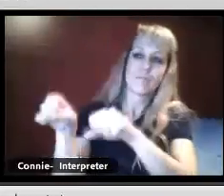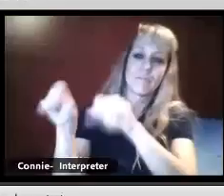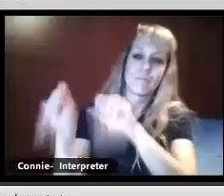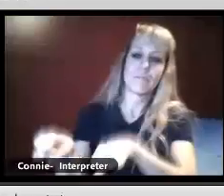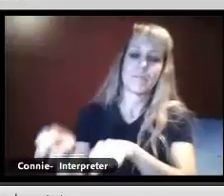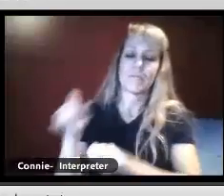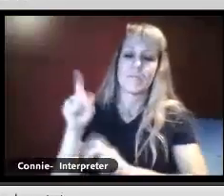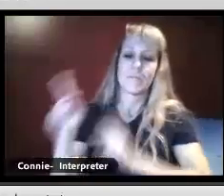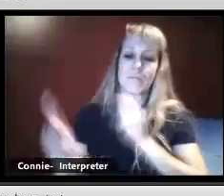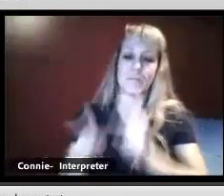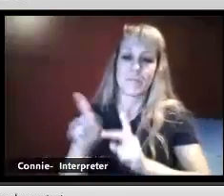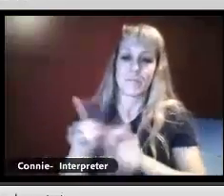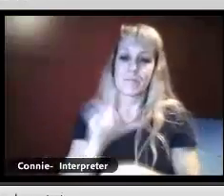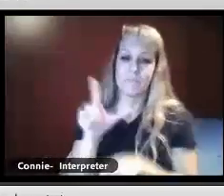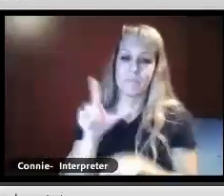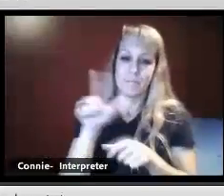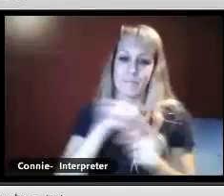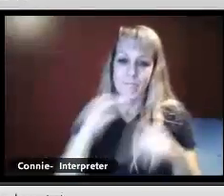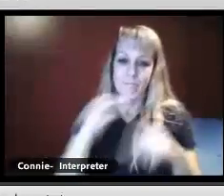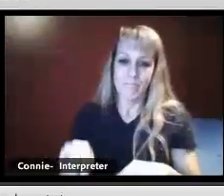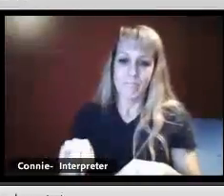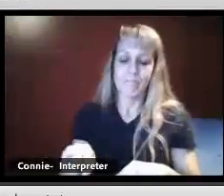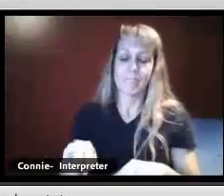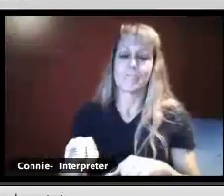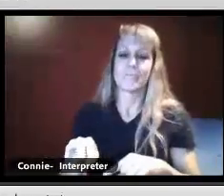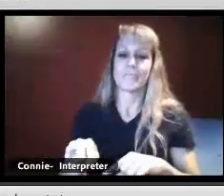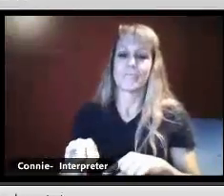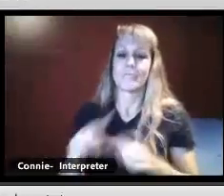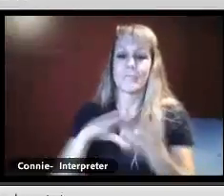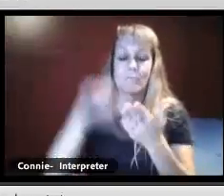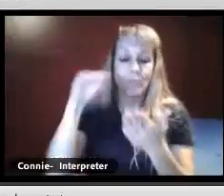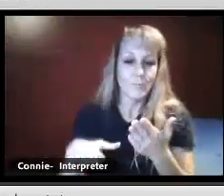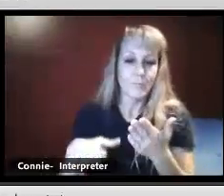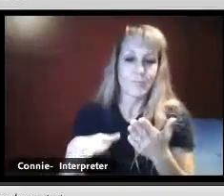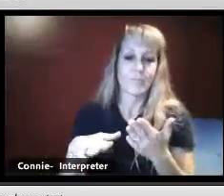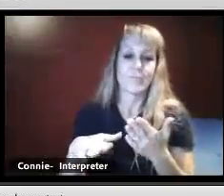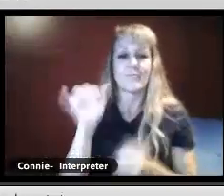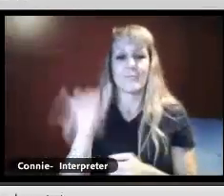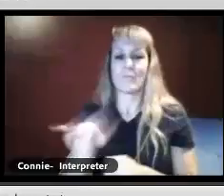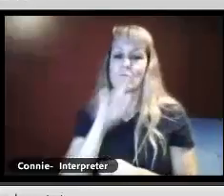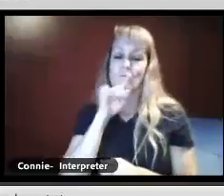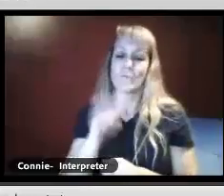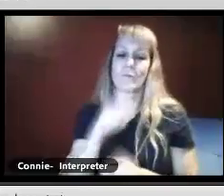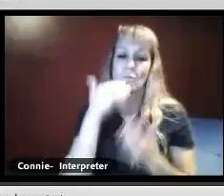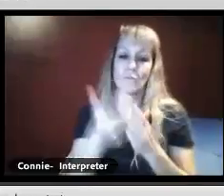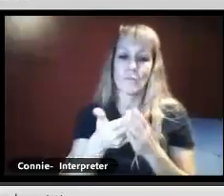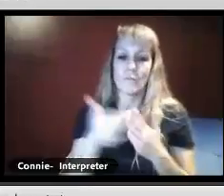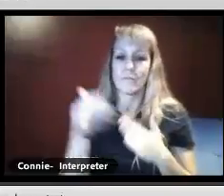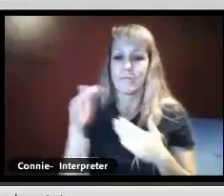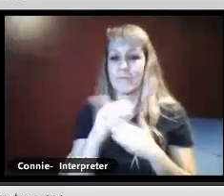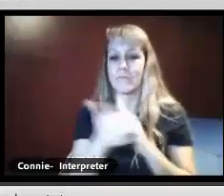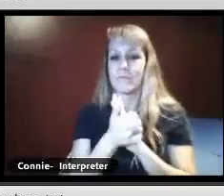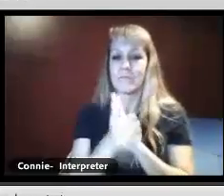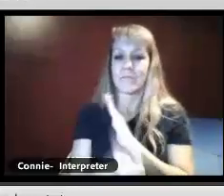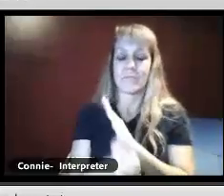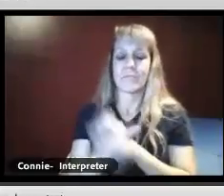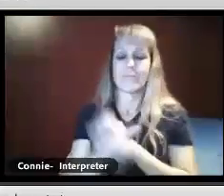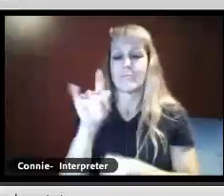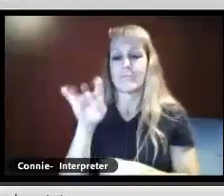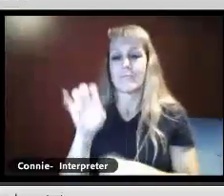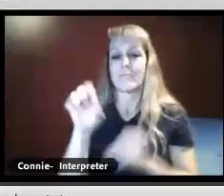patrons and students, I want you to know that it's a well-regarded site that you can feel good about